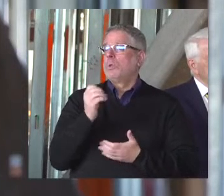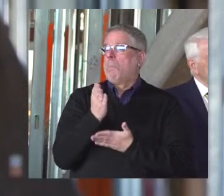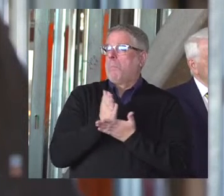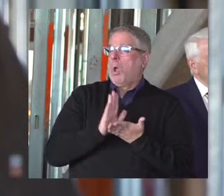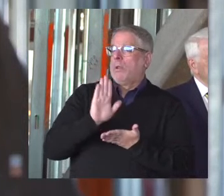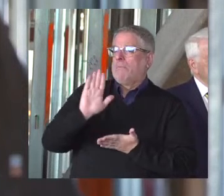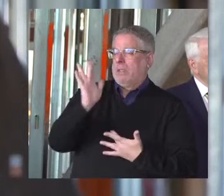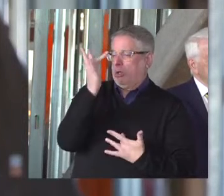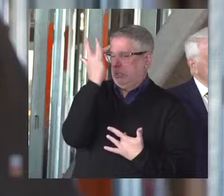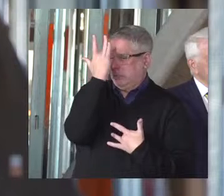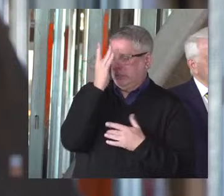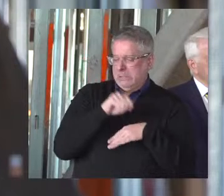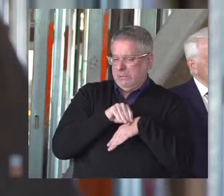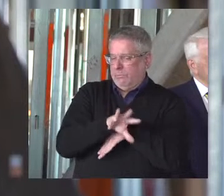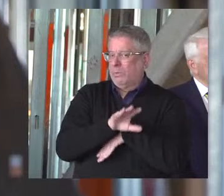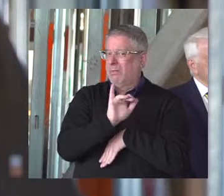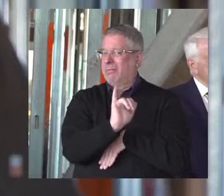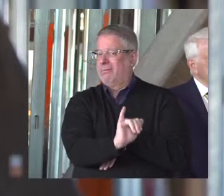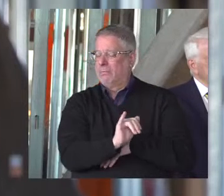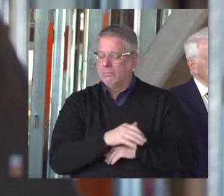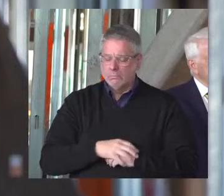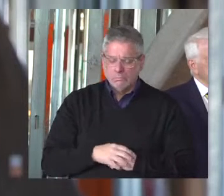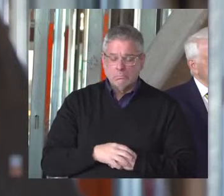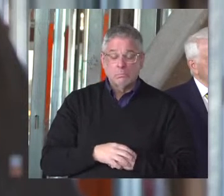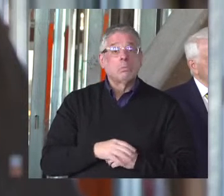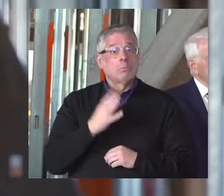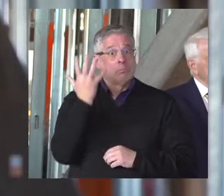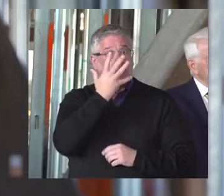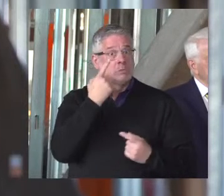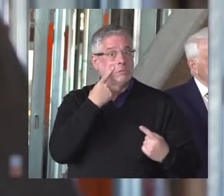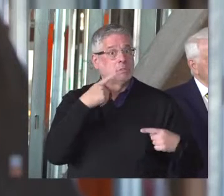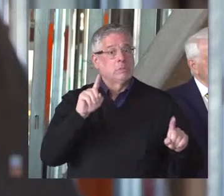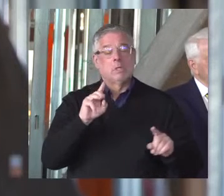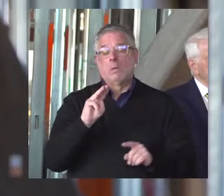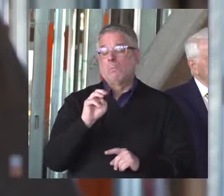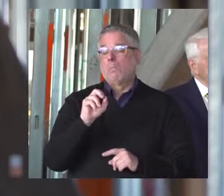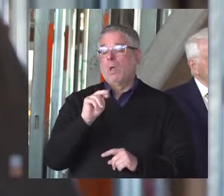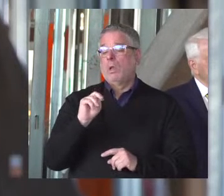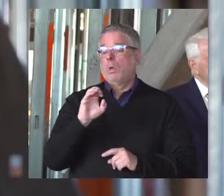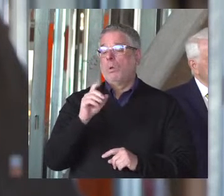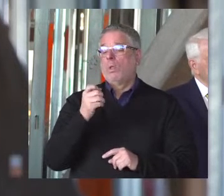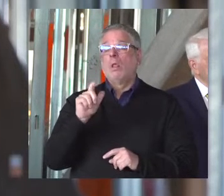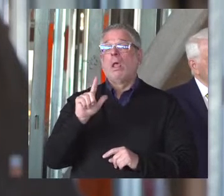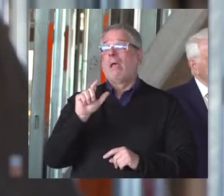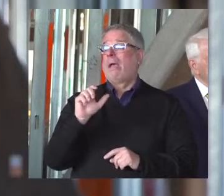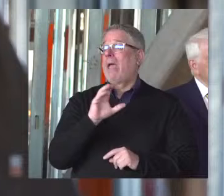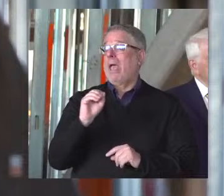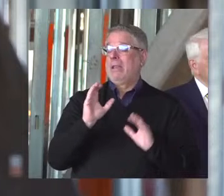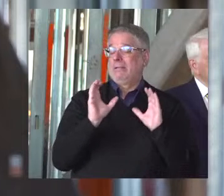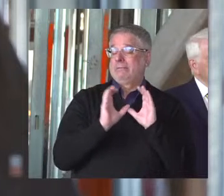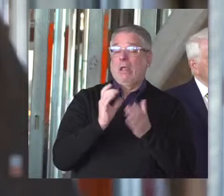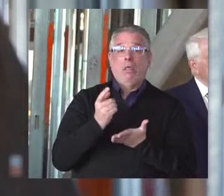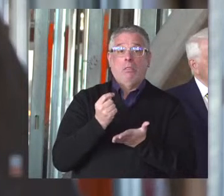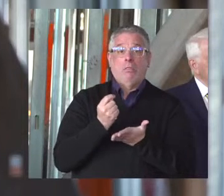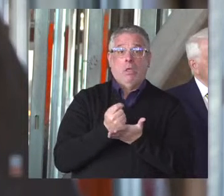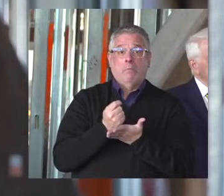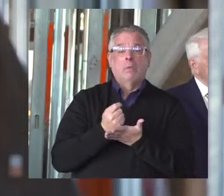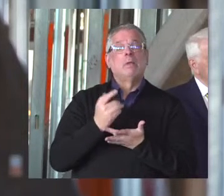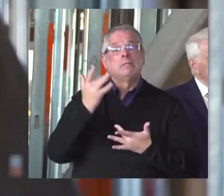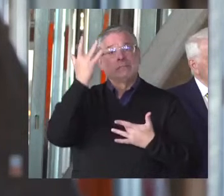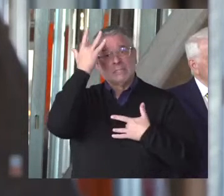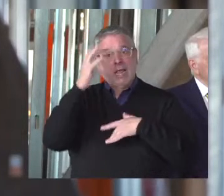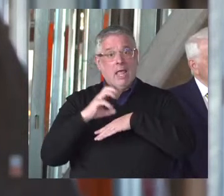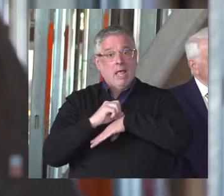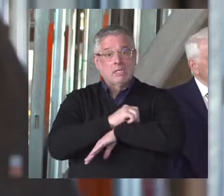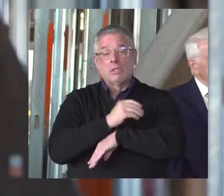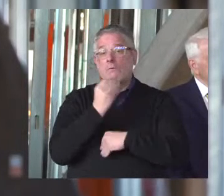pathology. We've had some dramatic successes using monoclonal antibodies and cellular therapies for diseases like